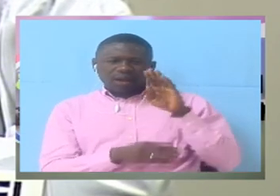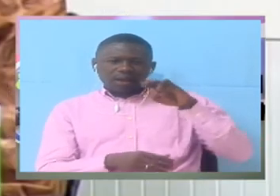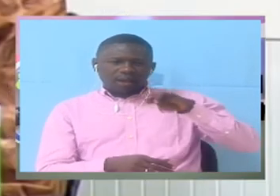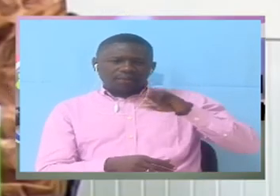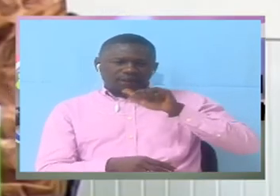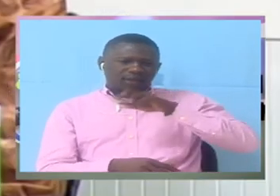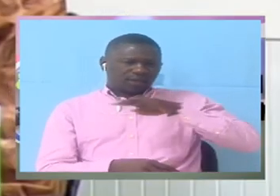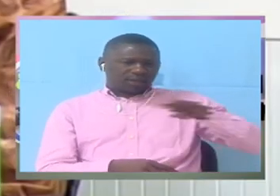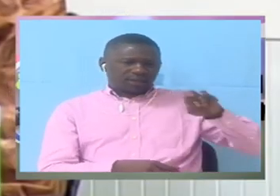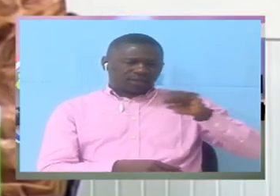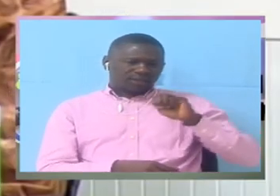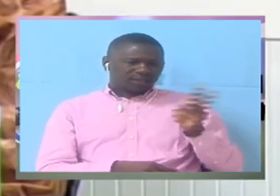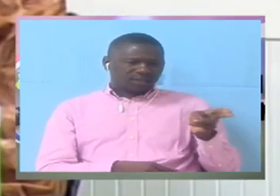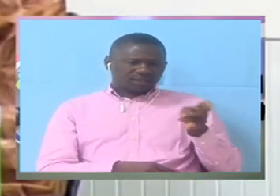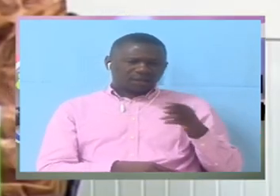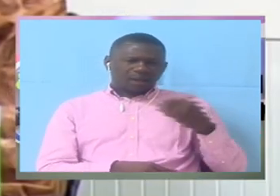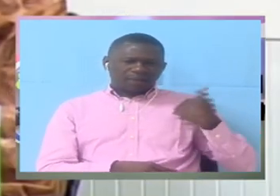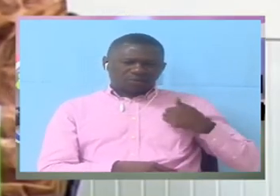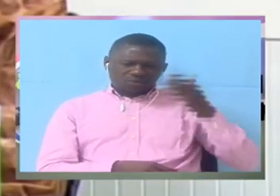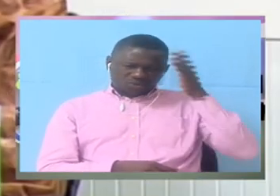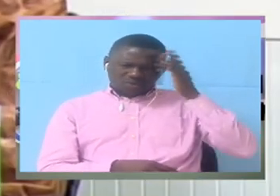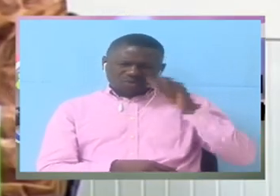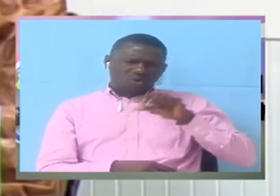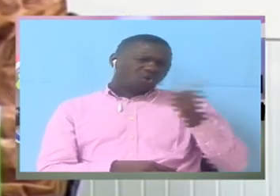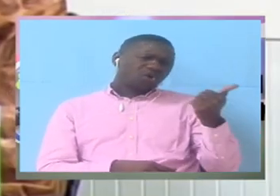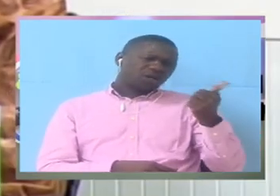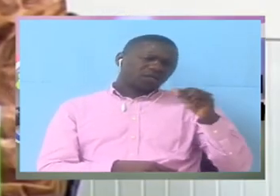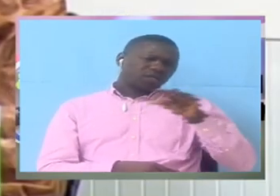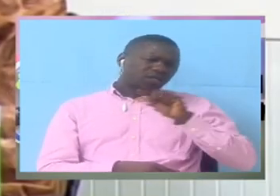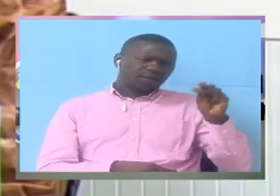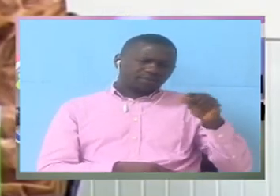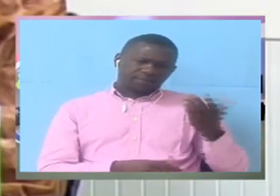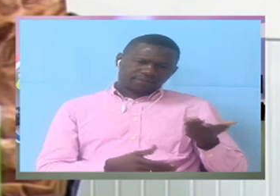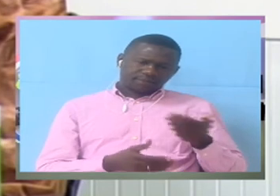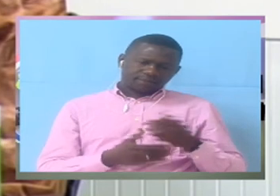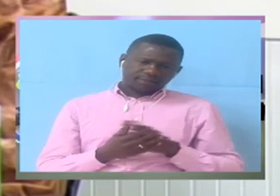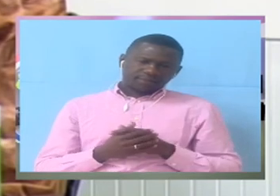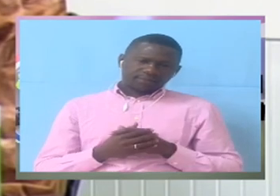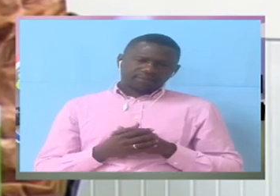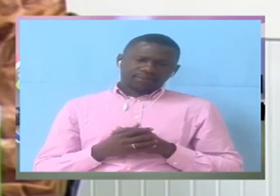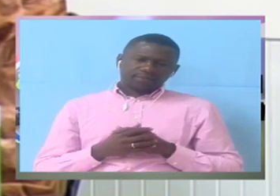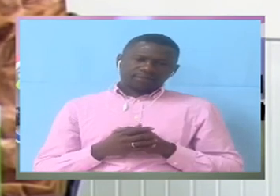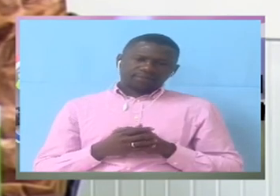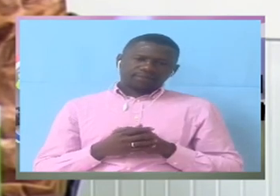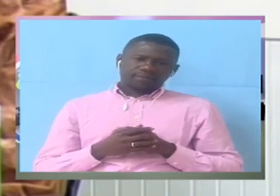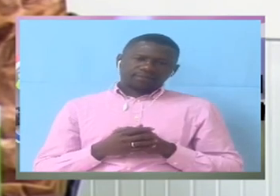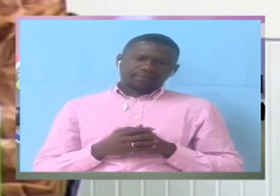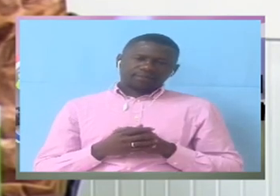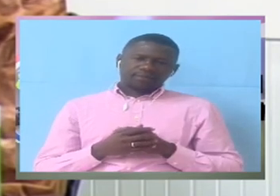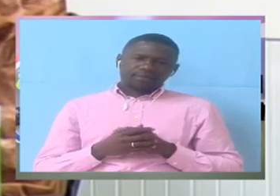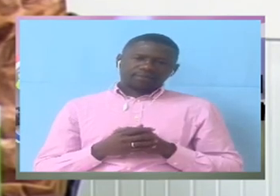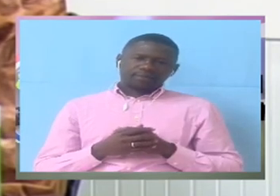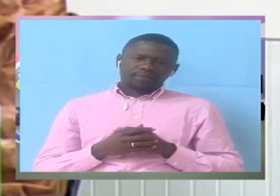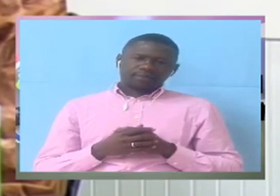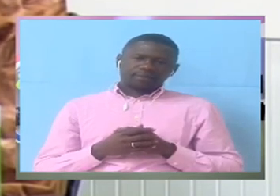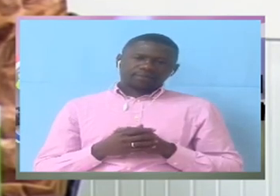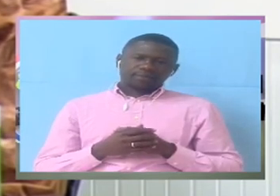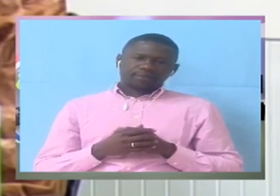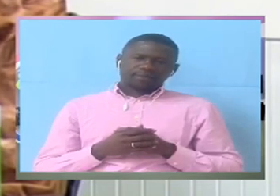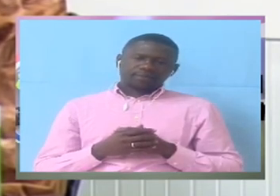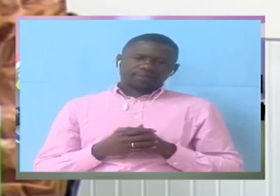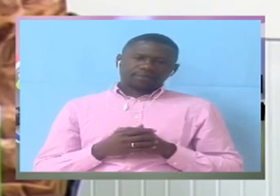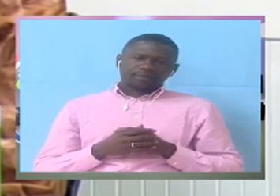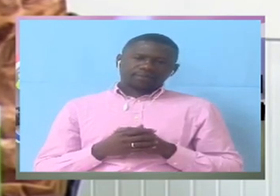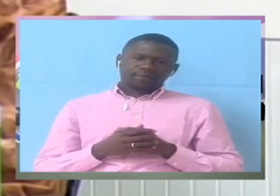another name? Silangi Dr. Mane todo baleka kumandi minna. Kabinte balon na ikwa kafumedo tamani kabinte rufuta la